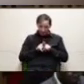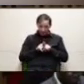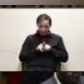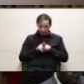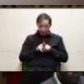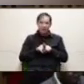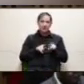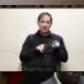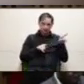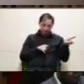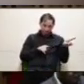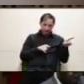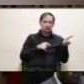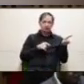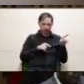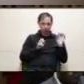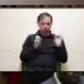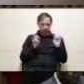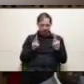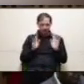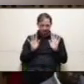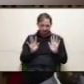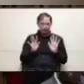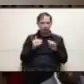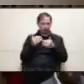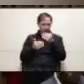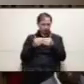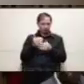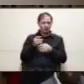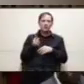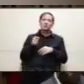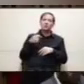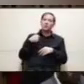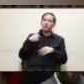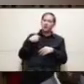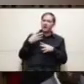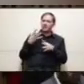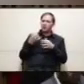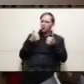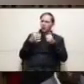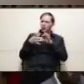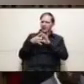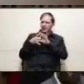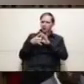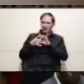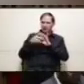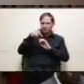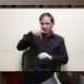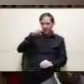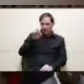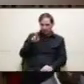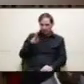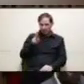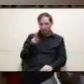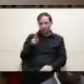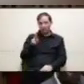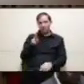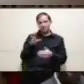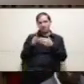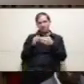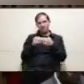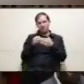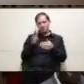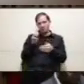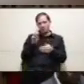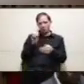Honorable Khosho. Khosho, yes. Continue. And then we had a good relationship with the PER, Mema Montu. And then